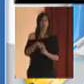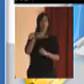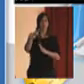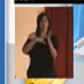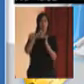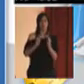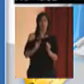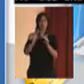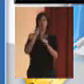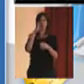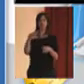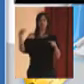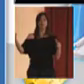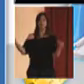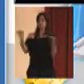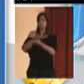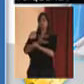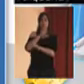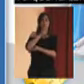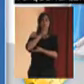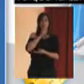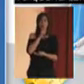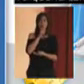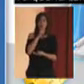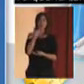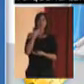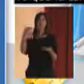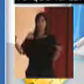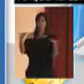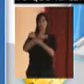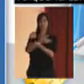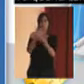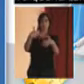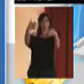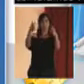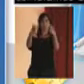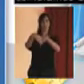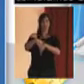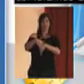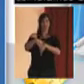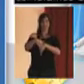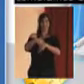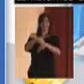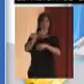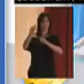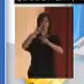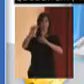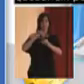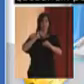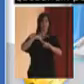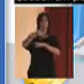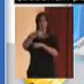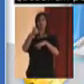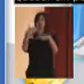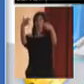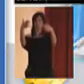Porque si cambiamos, yo quería cambiar el ordenador, pero si cambiamos el ordenador nos vamos a quedar sin público. Por lo tanto, más. I was going to change the